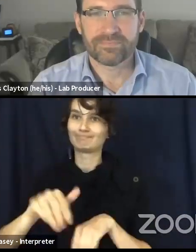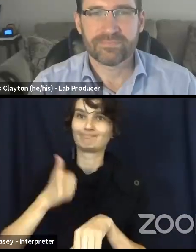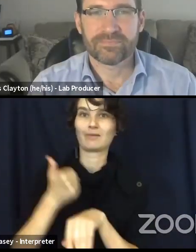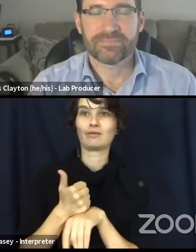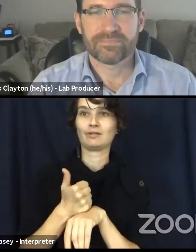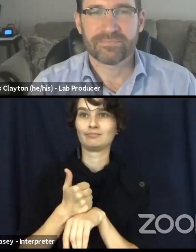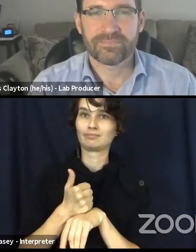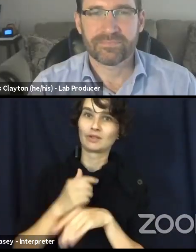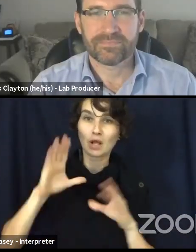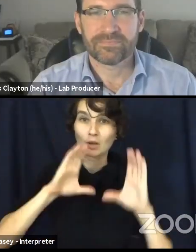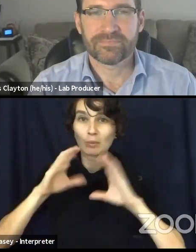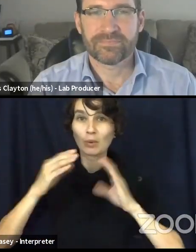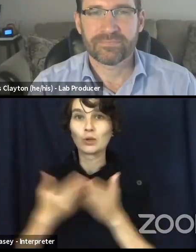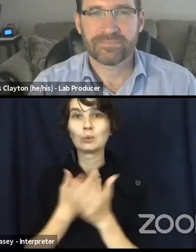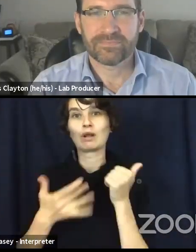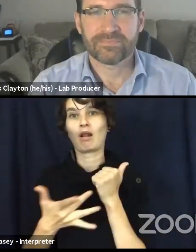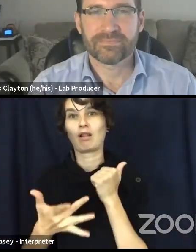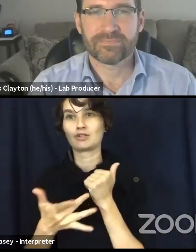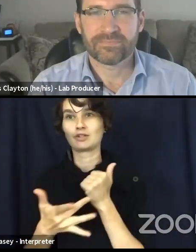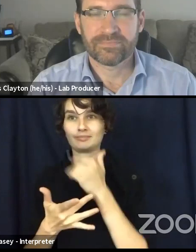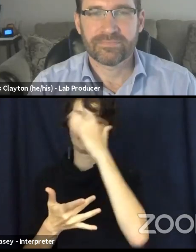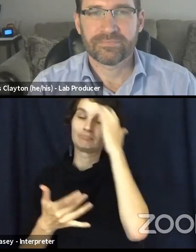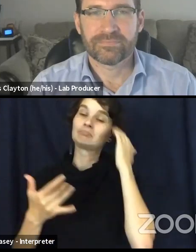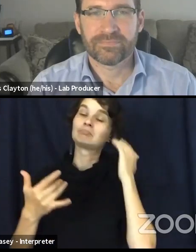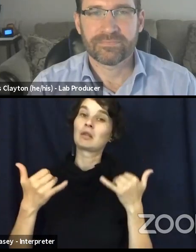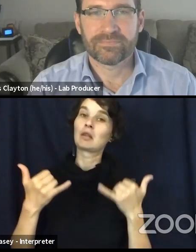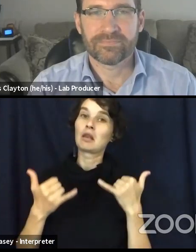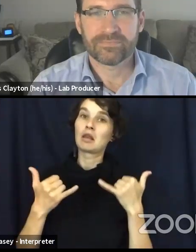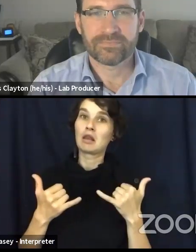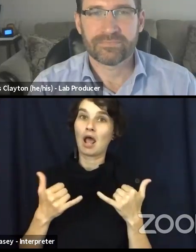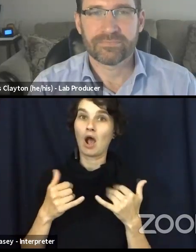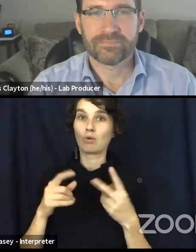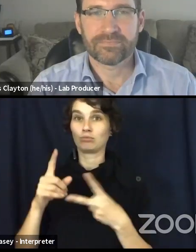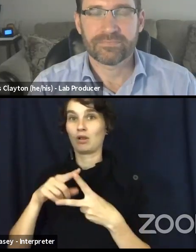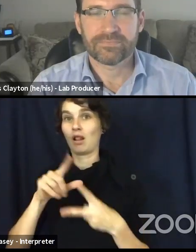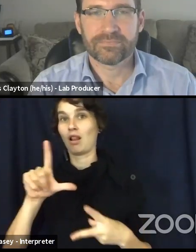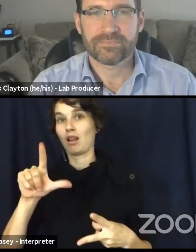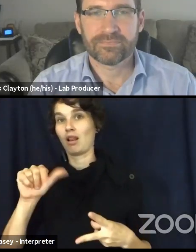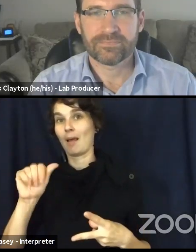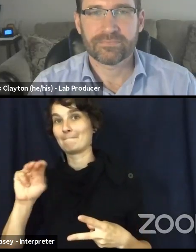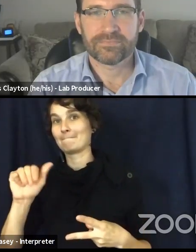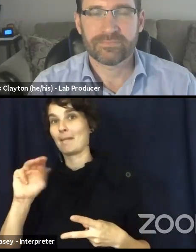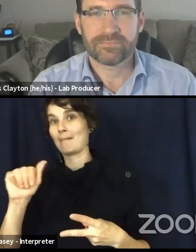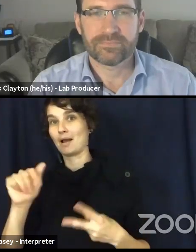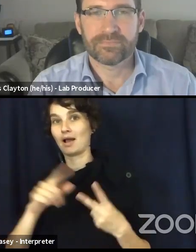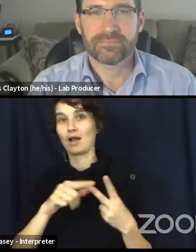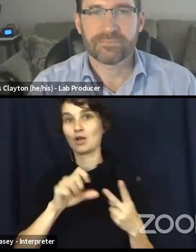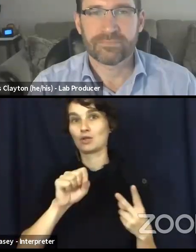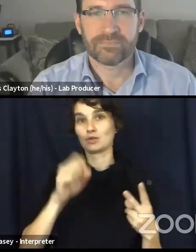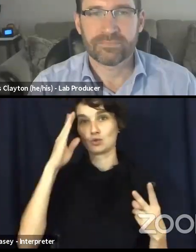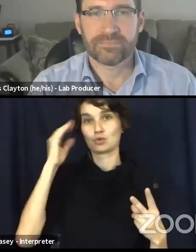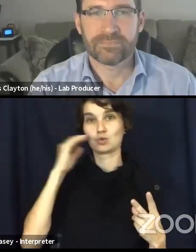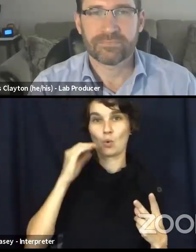grown into, we're not just focused on La Mama and Soul Arts. There are collaborations and partnerships around the globe.